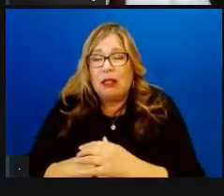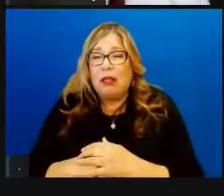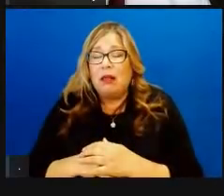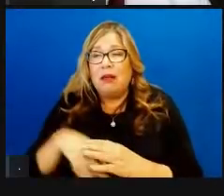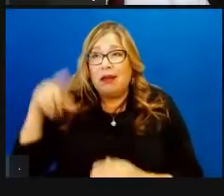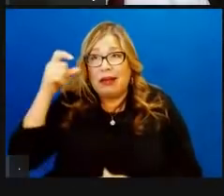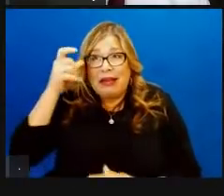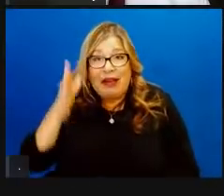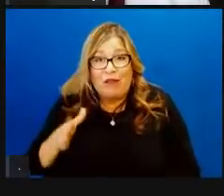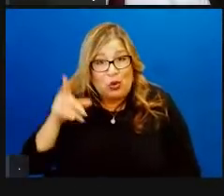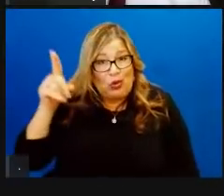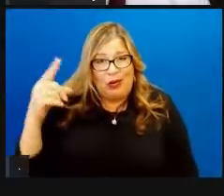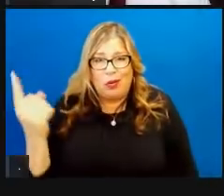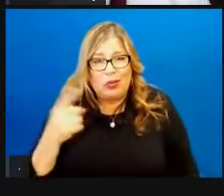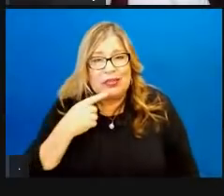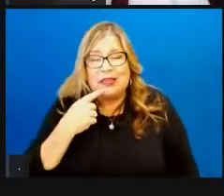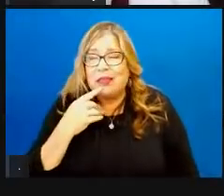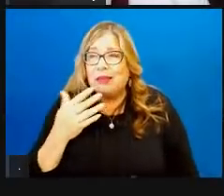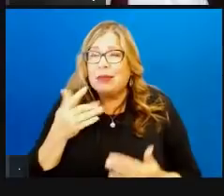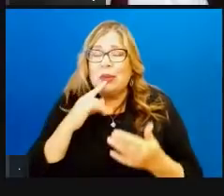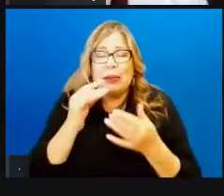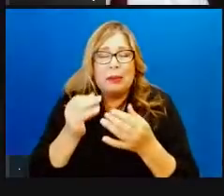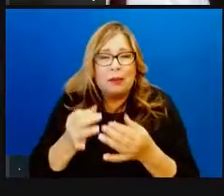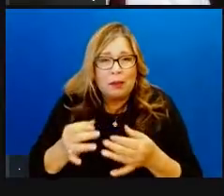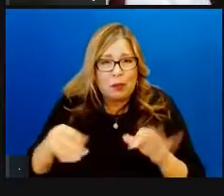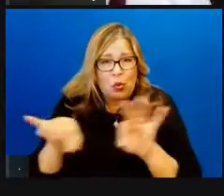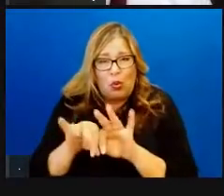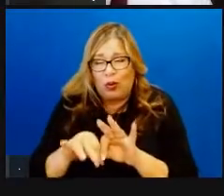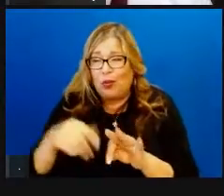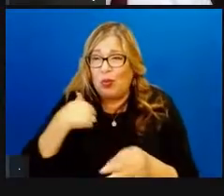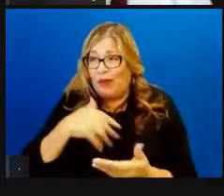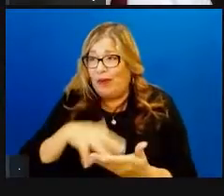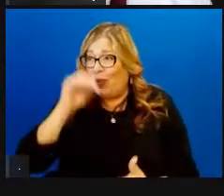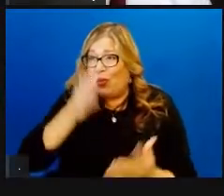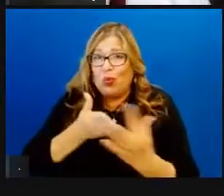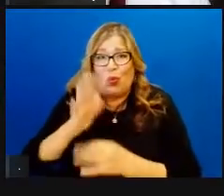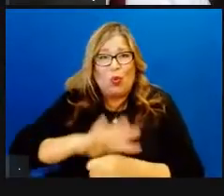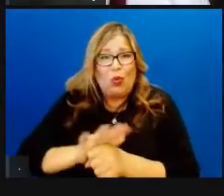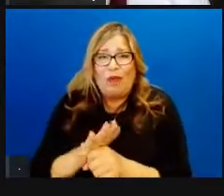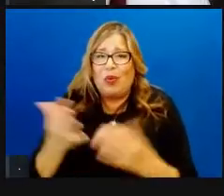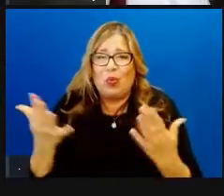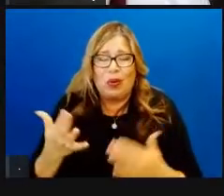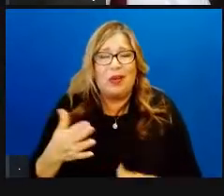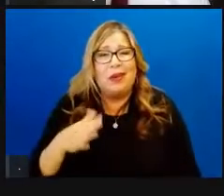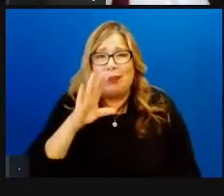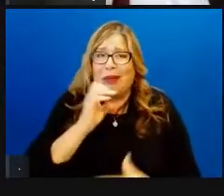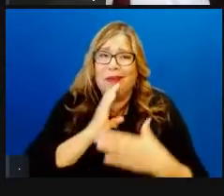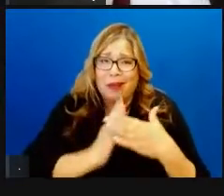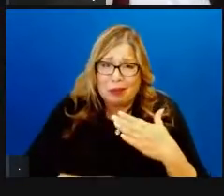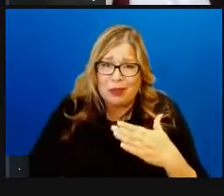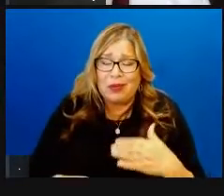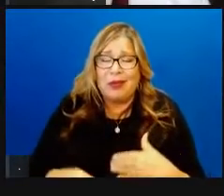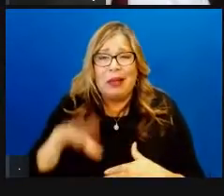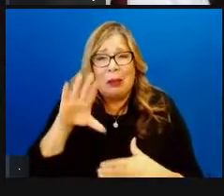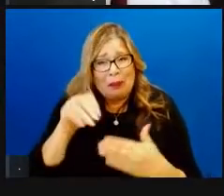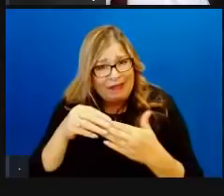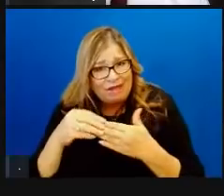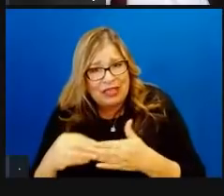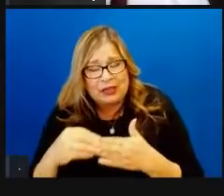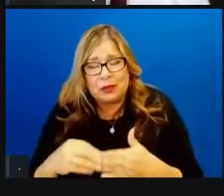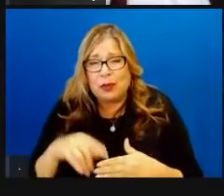one of the most important things we've all learned throughout this pandemic. Being flexible and being focused on the